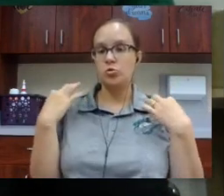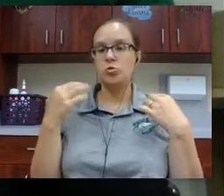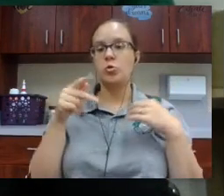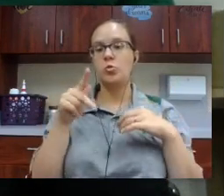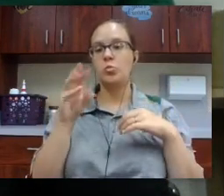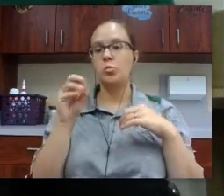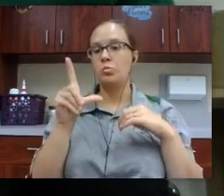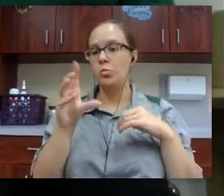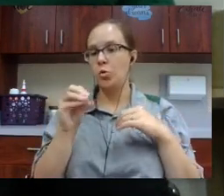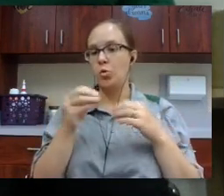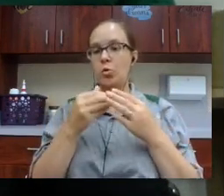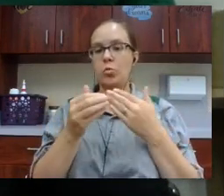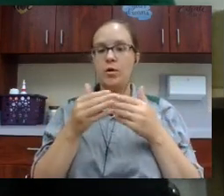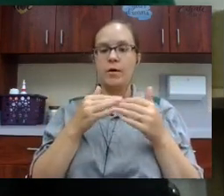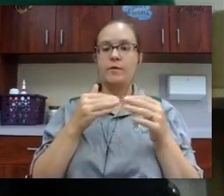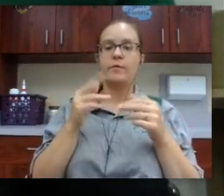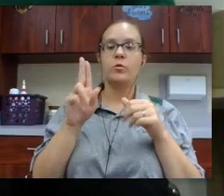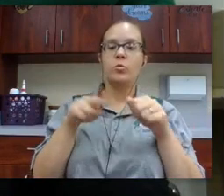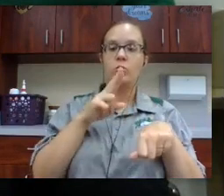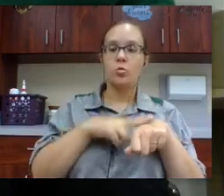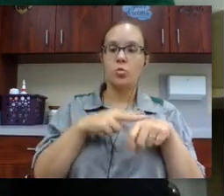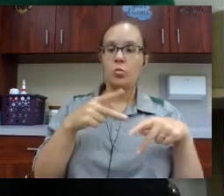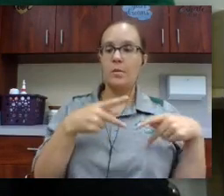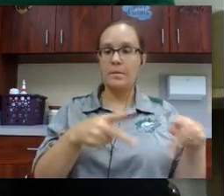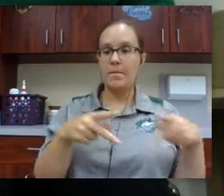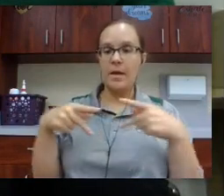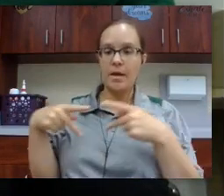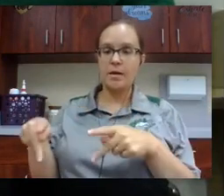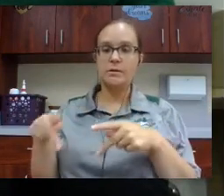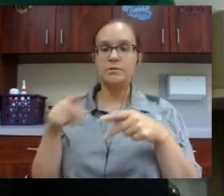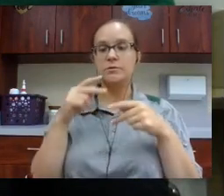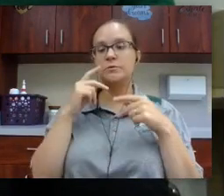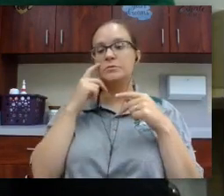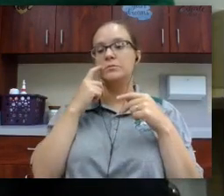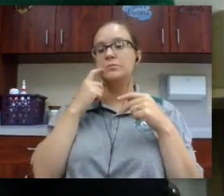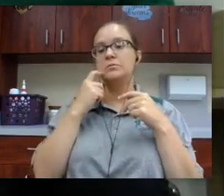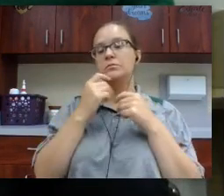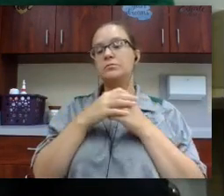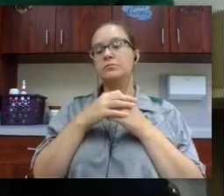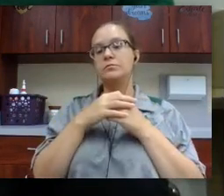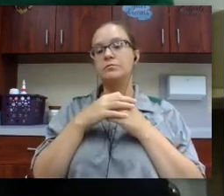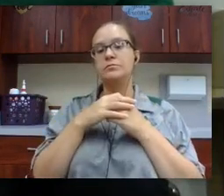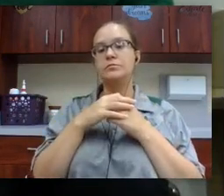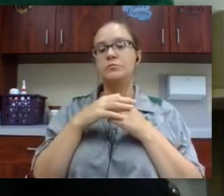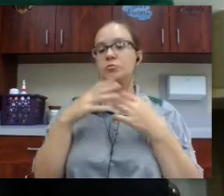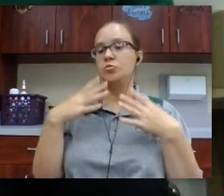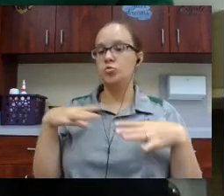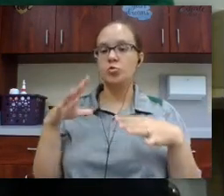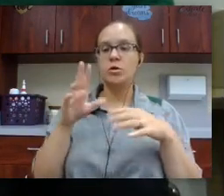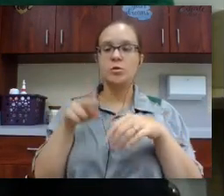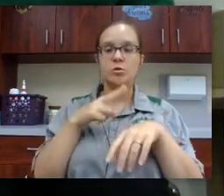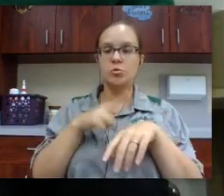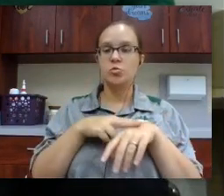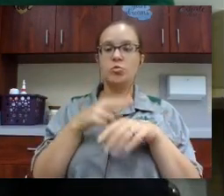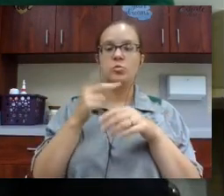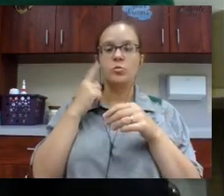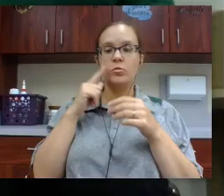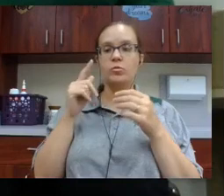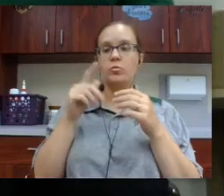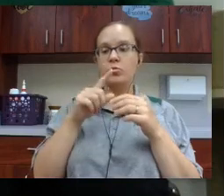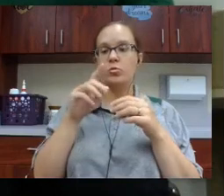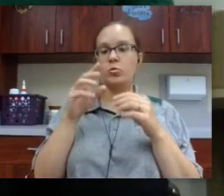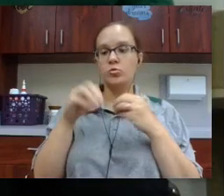polo shirt on, appropriate bottoms on, pants on, shorts on. Just dress appropriately for your Zoom